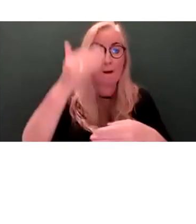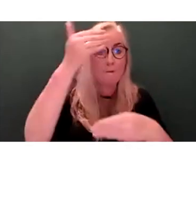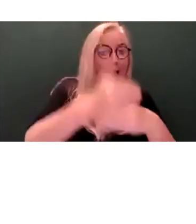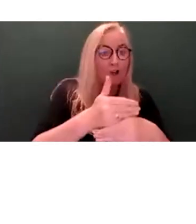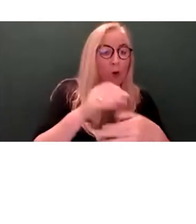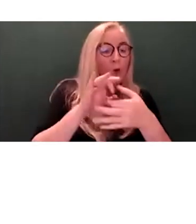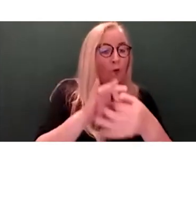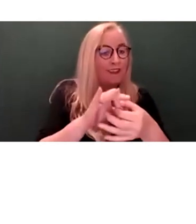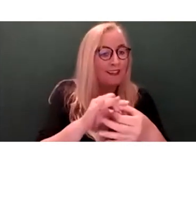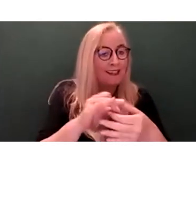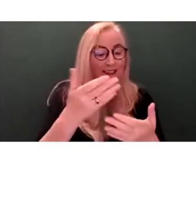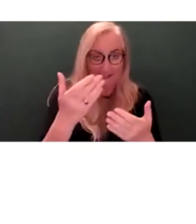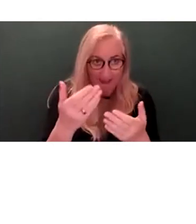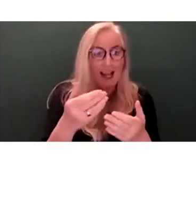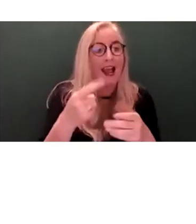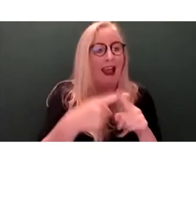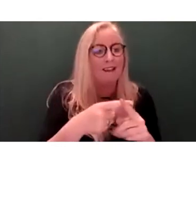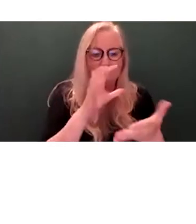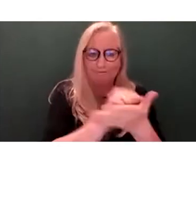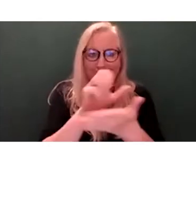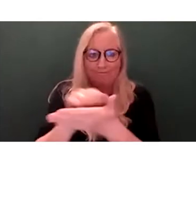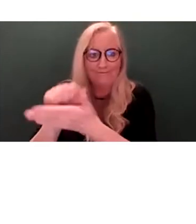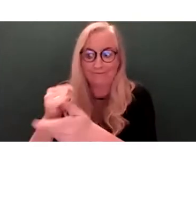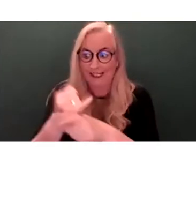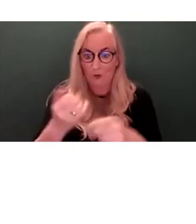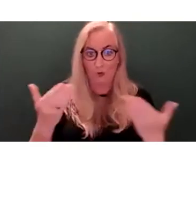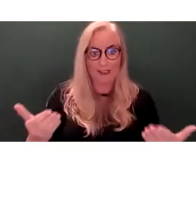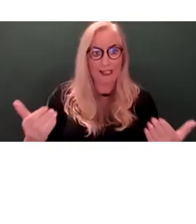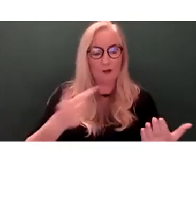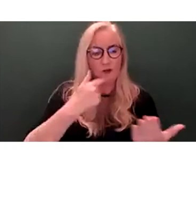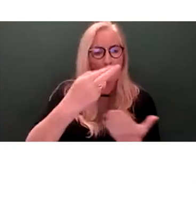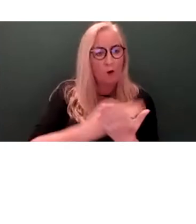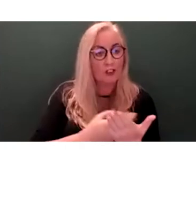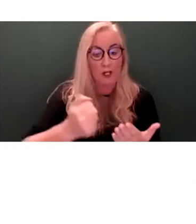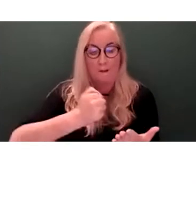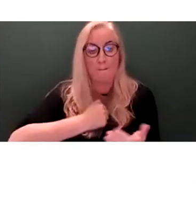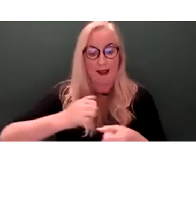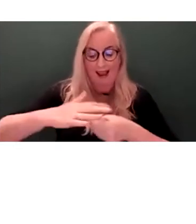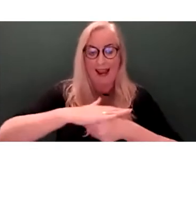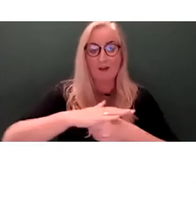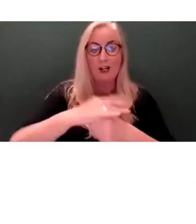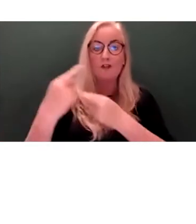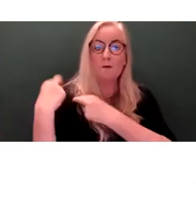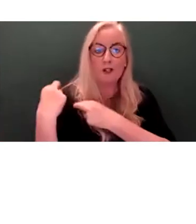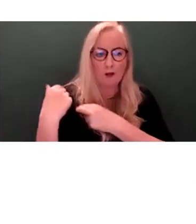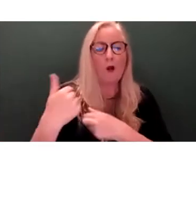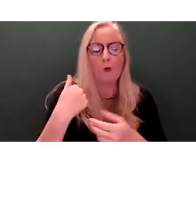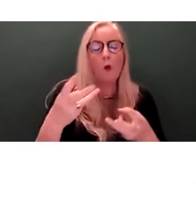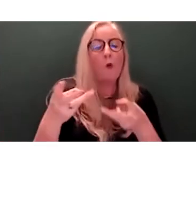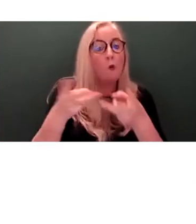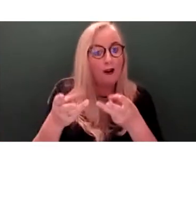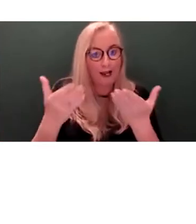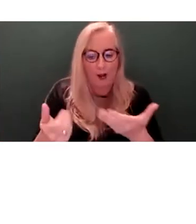to accurately capture in today's report. In my own area of responsibility, we're working to implement